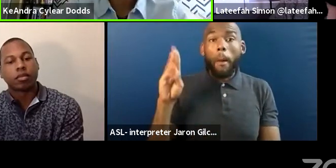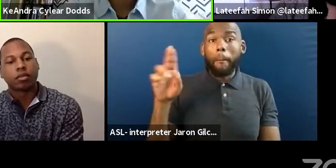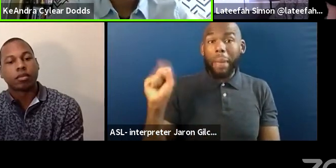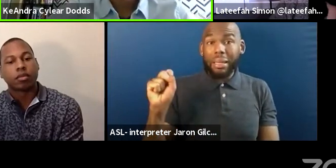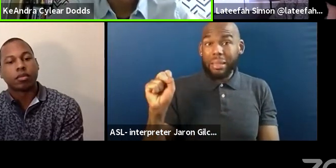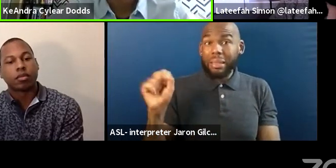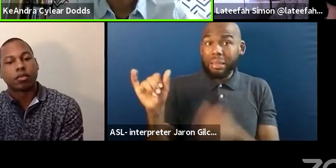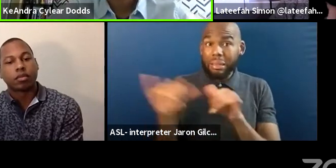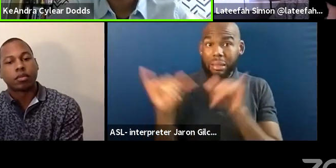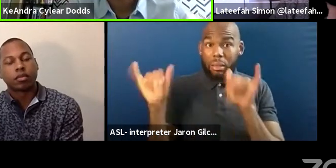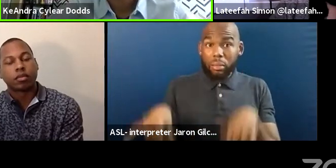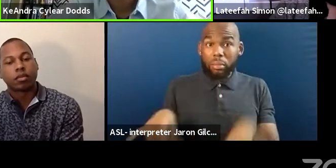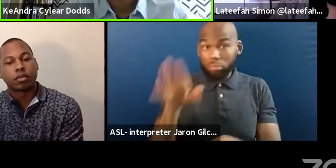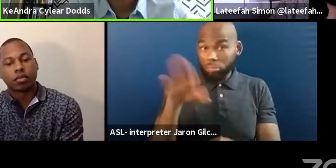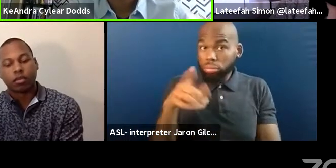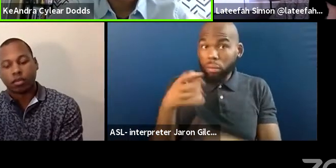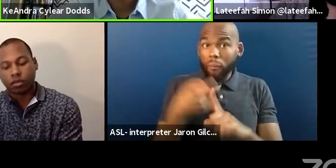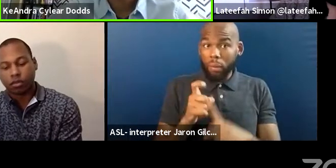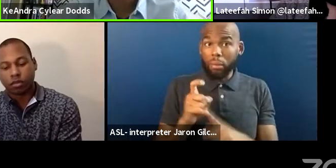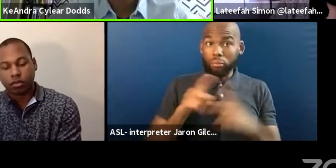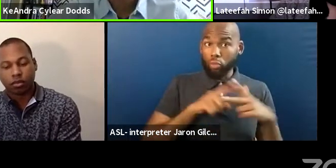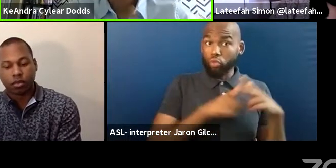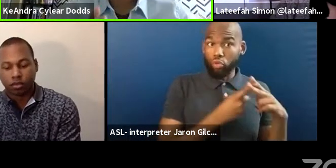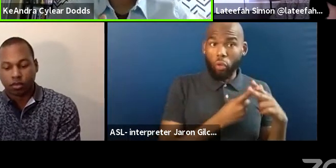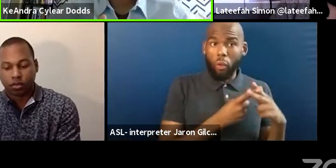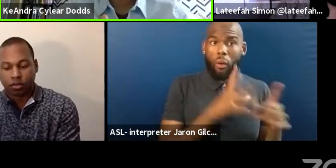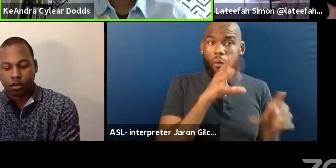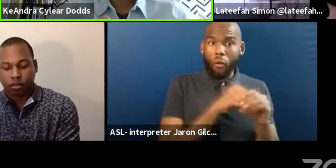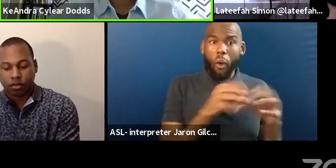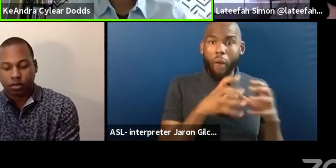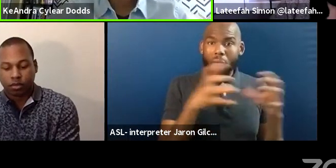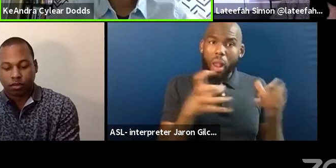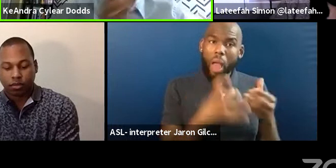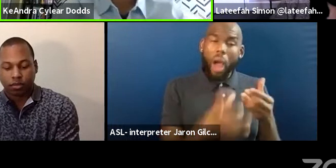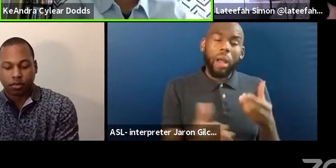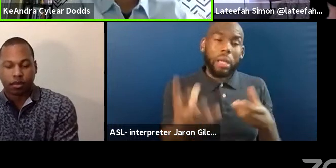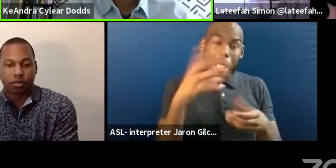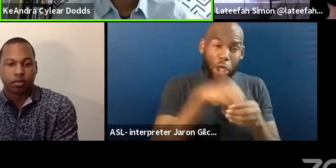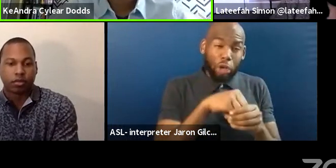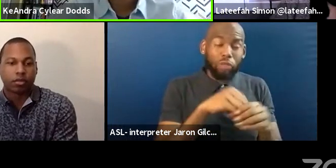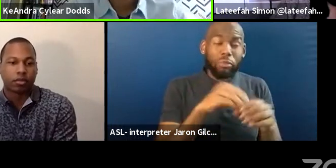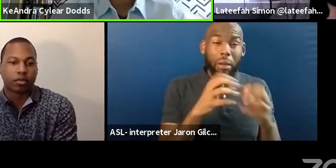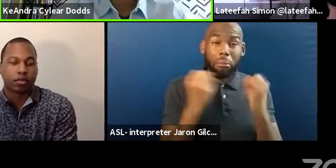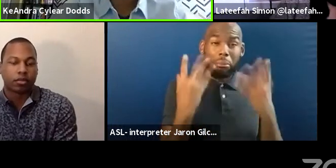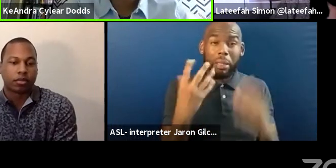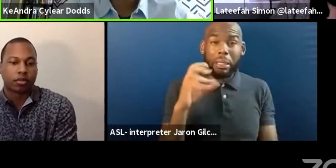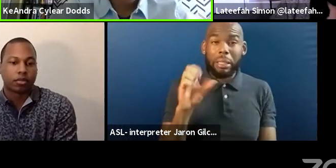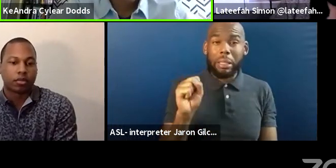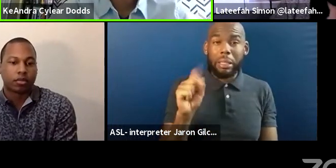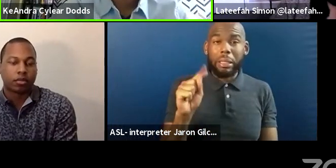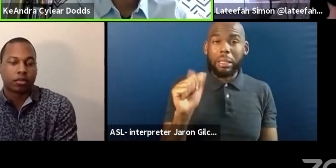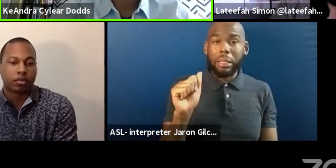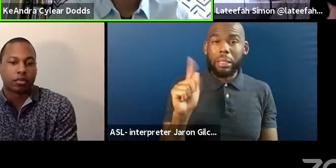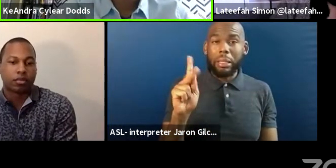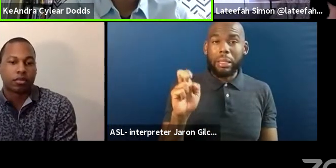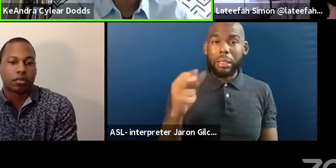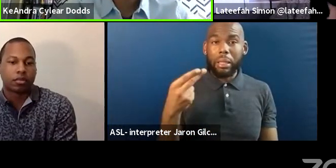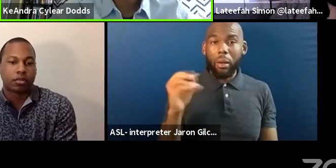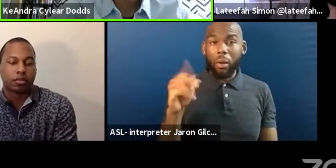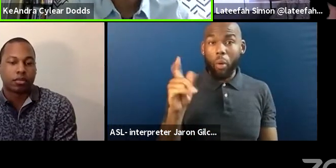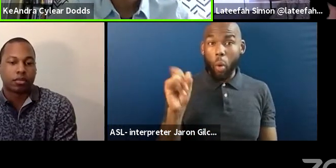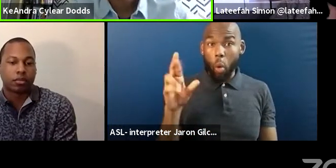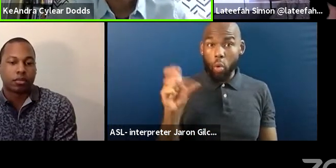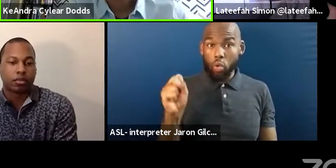the start involved a lot of engagement with a large group of stakeholders. I actually was one. This is before I worked at Metro. I was